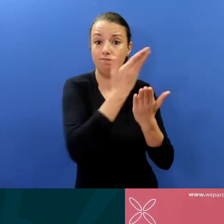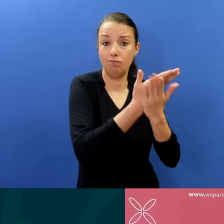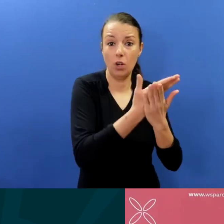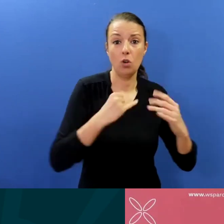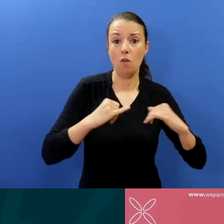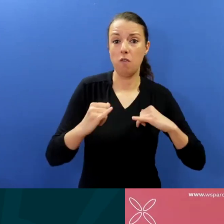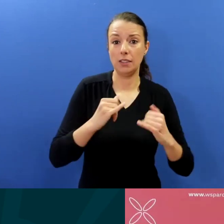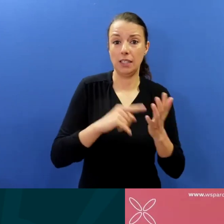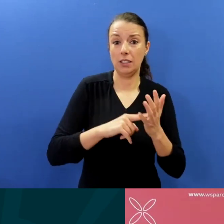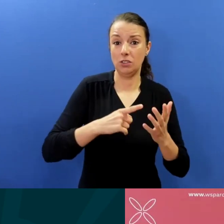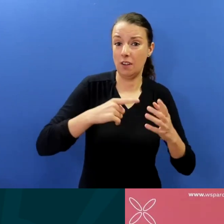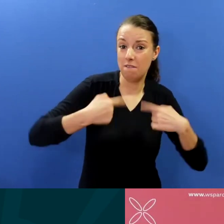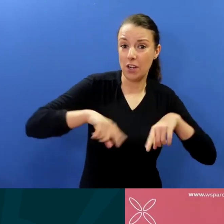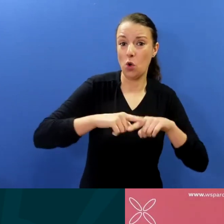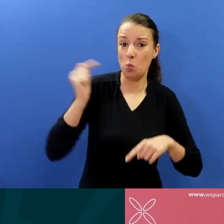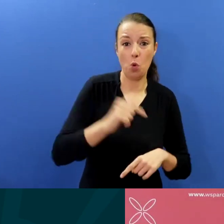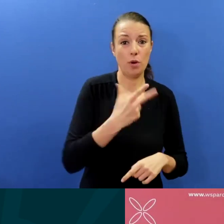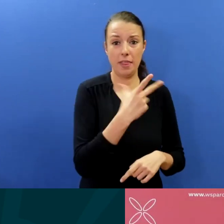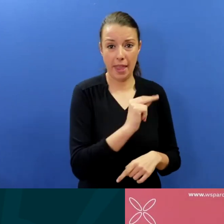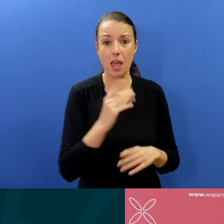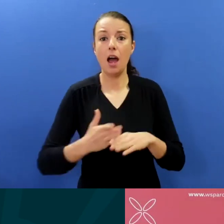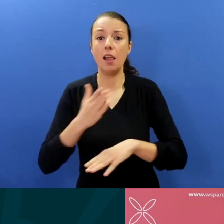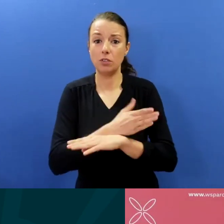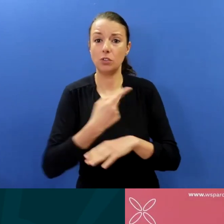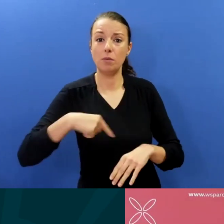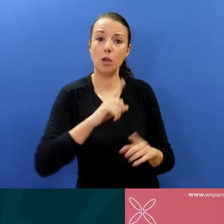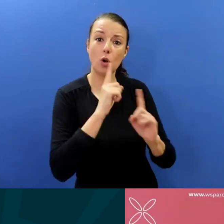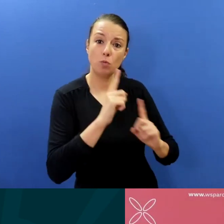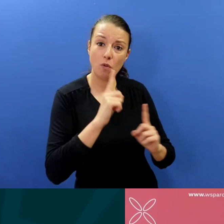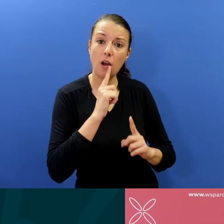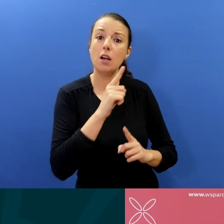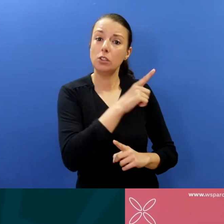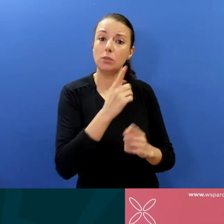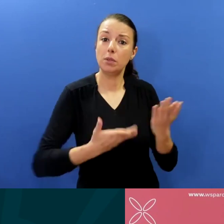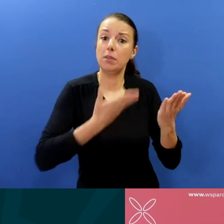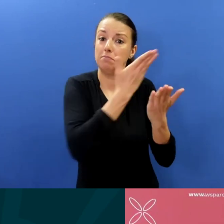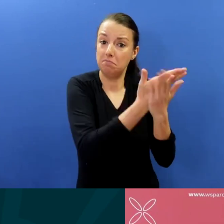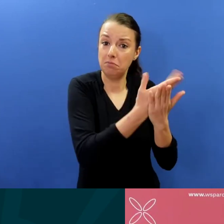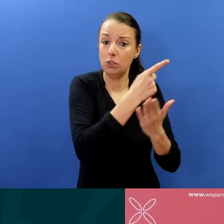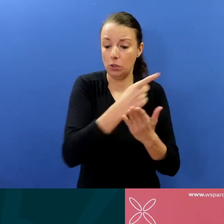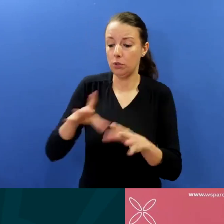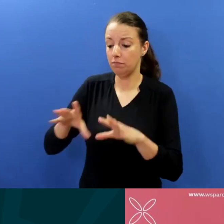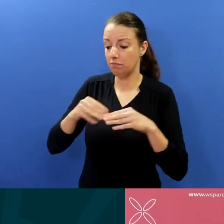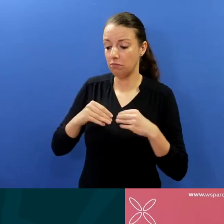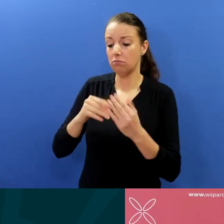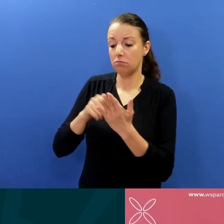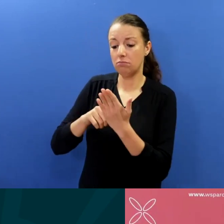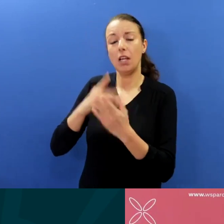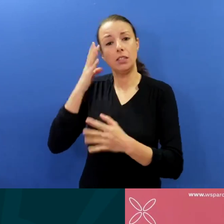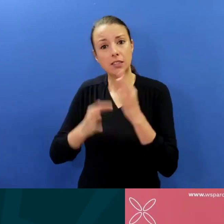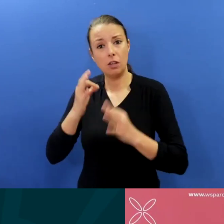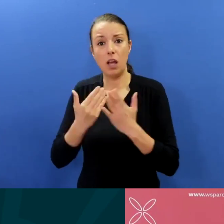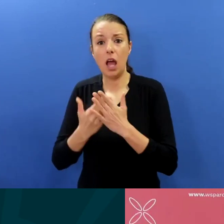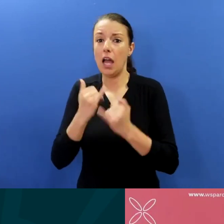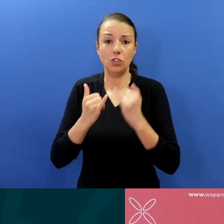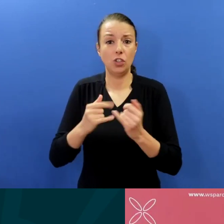have to answer to each recommendation. And if they don't implement it, they have to justify why. And there is a discussion with